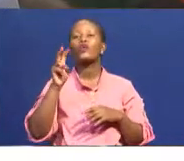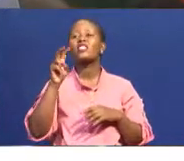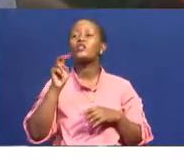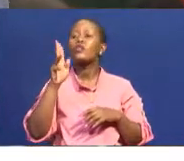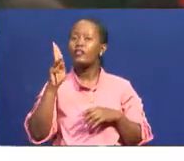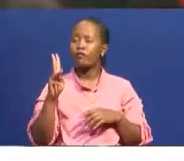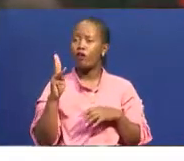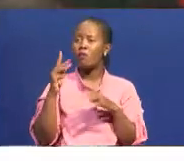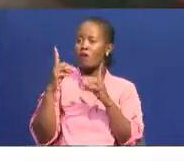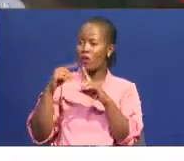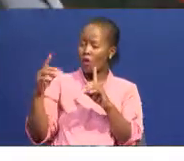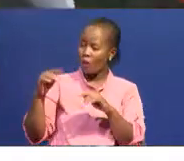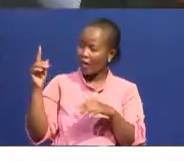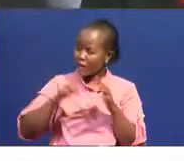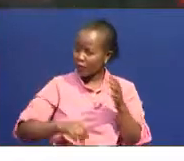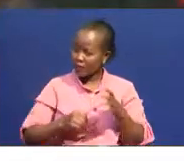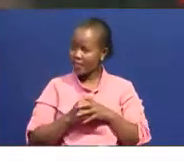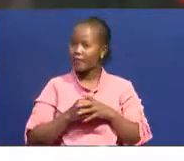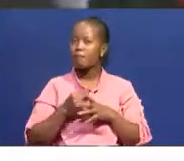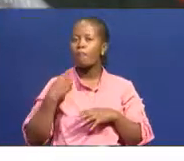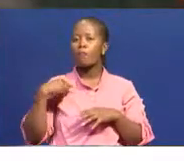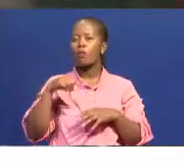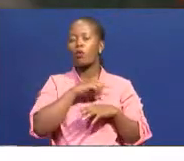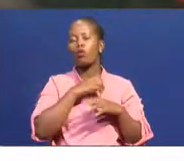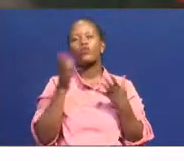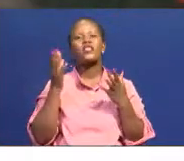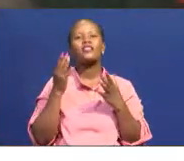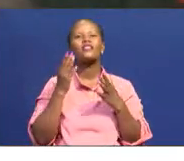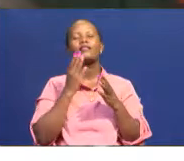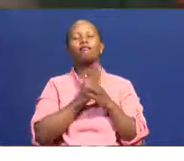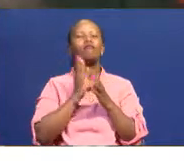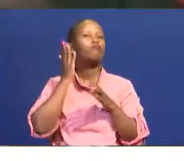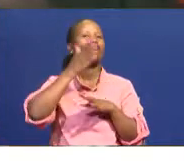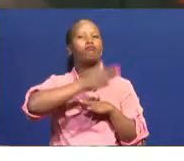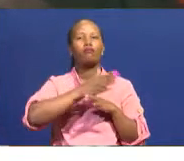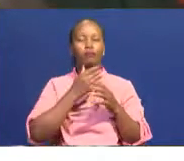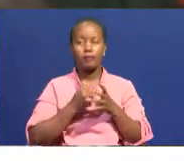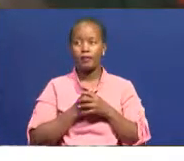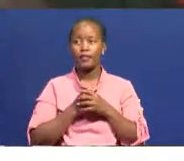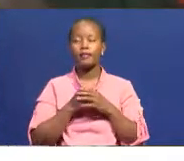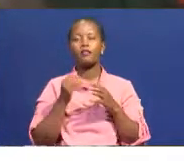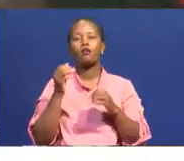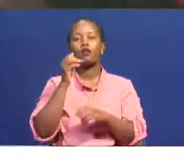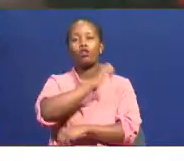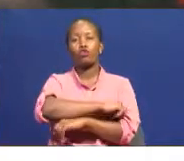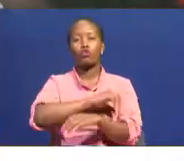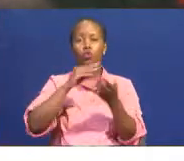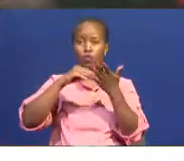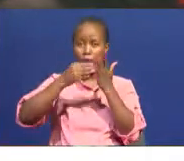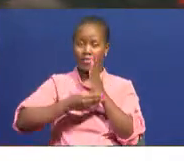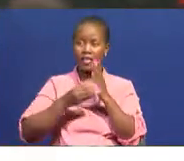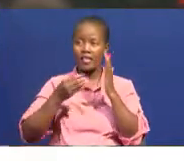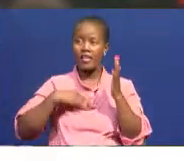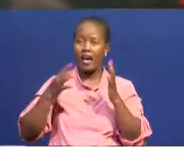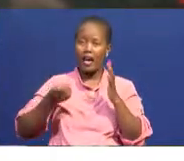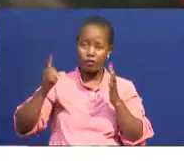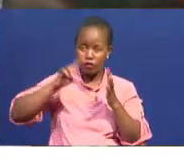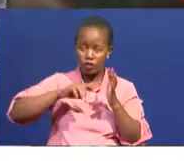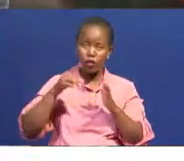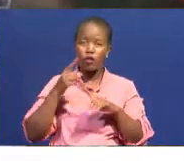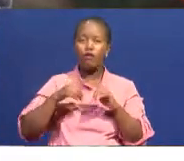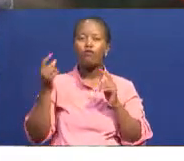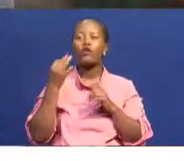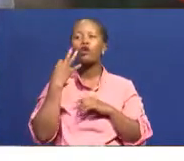2024, tulisema sasa tunapiga tena hatua juu kwa ile ngazi. Basari tumeongeza tena kutoka ile 300 million,